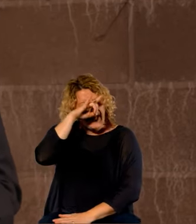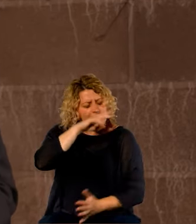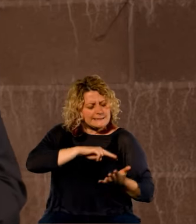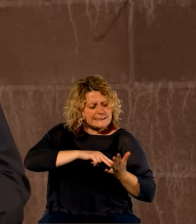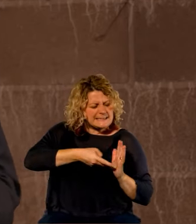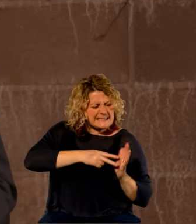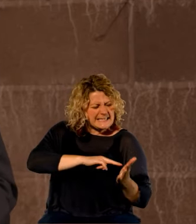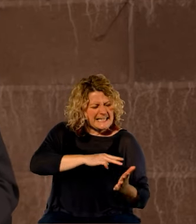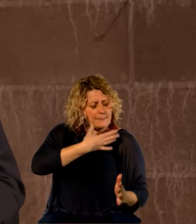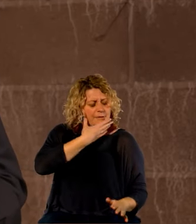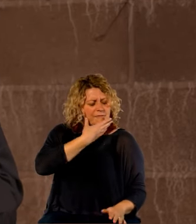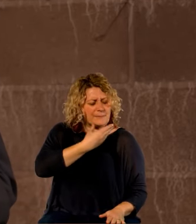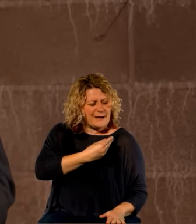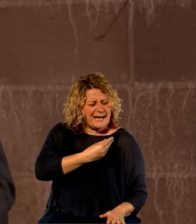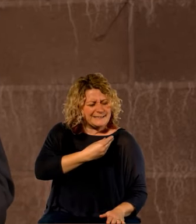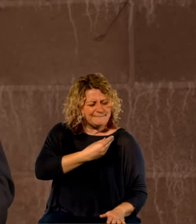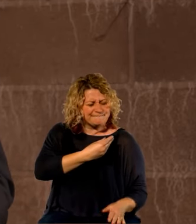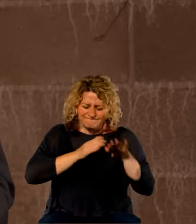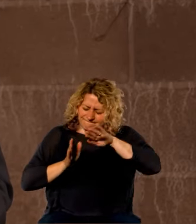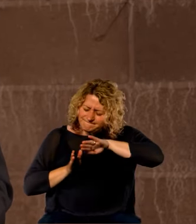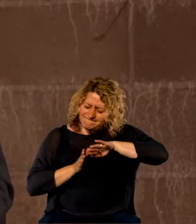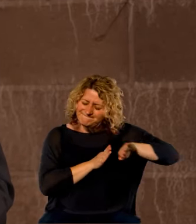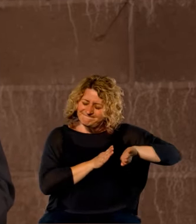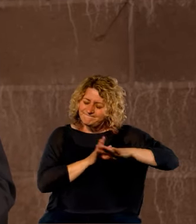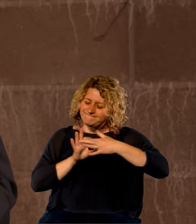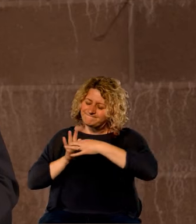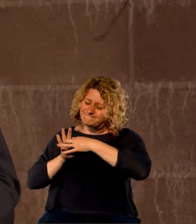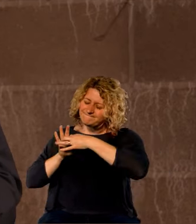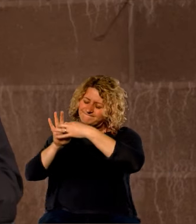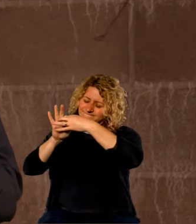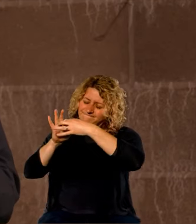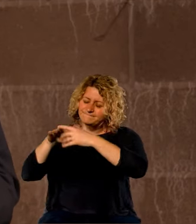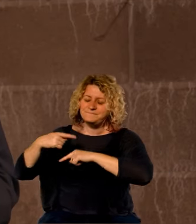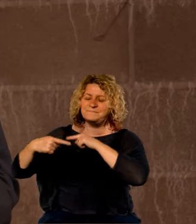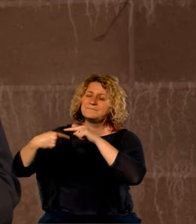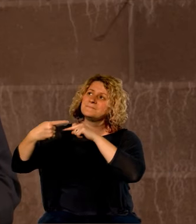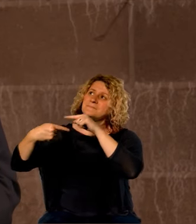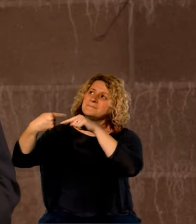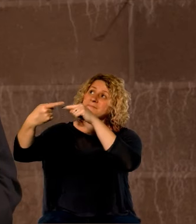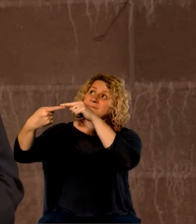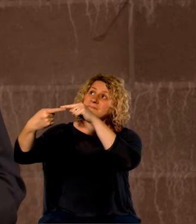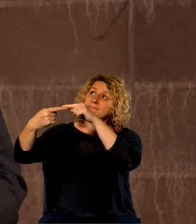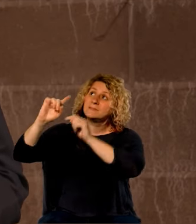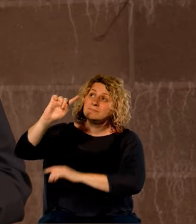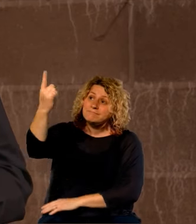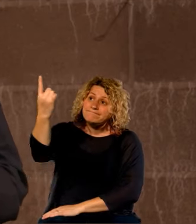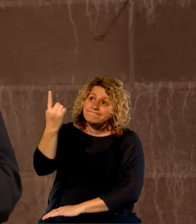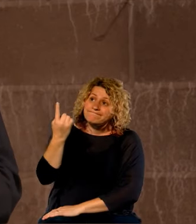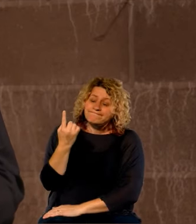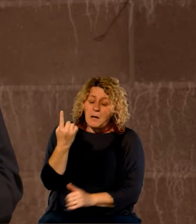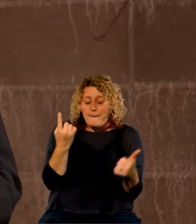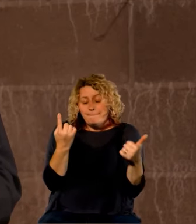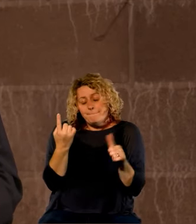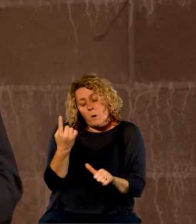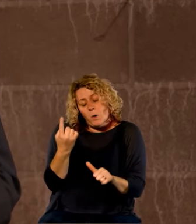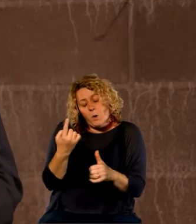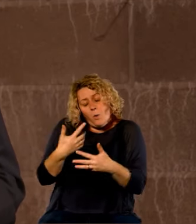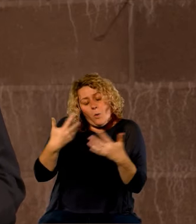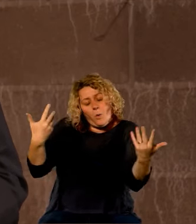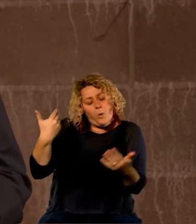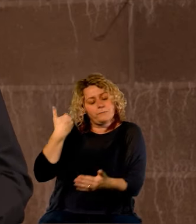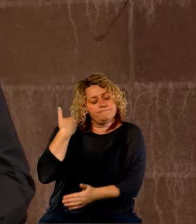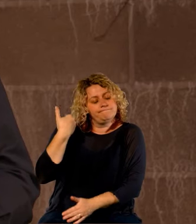can ever pluck us from your hands. So till you return or you call us